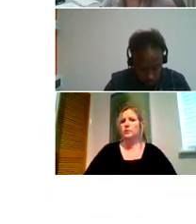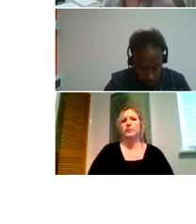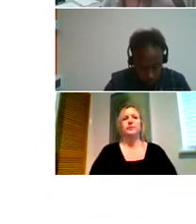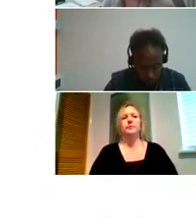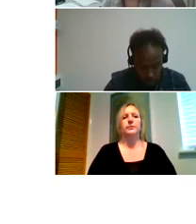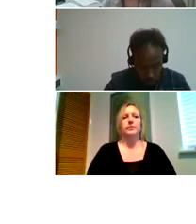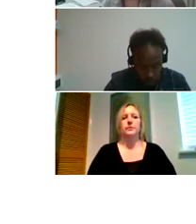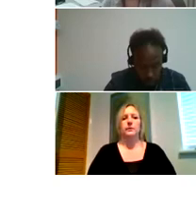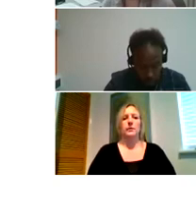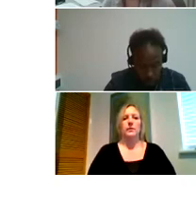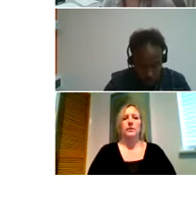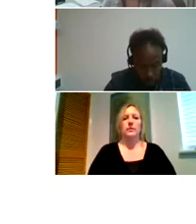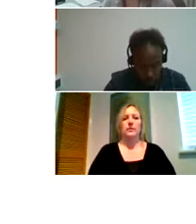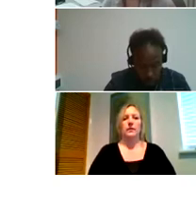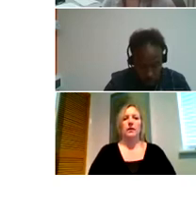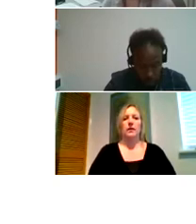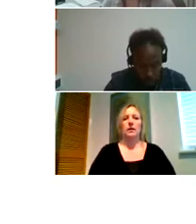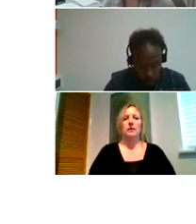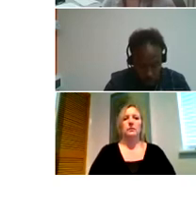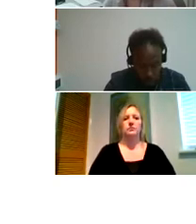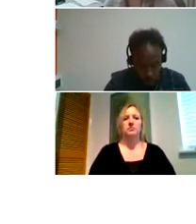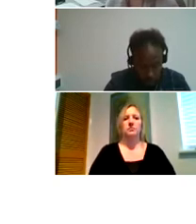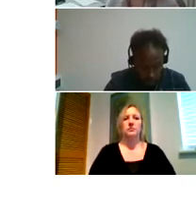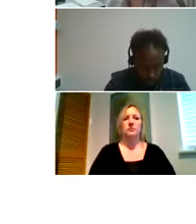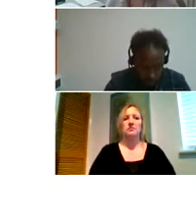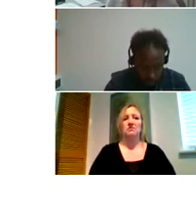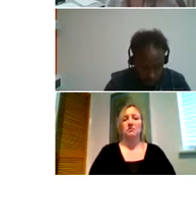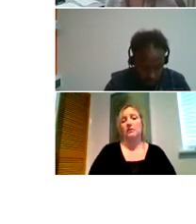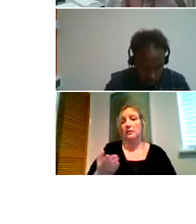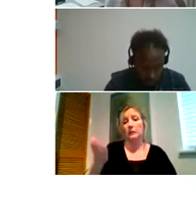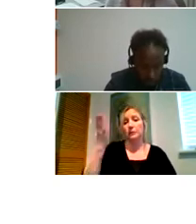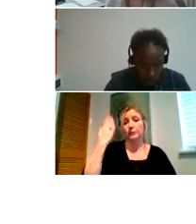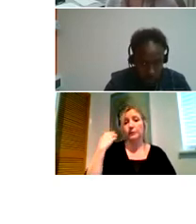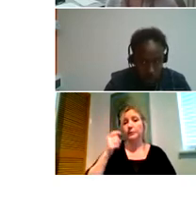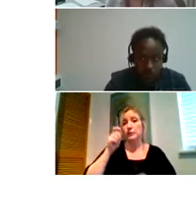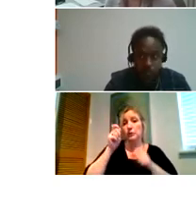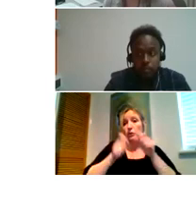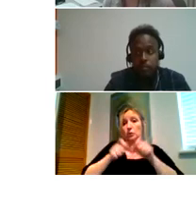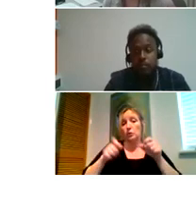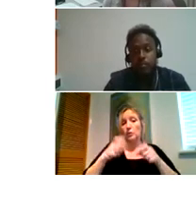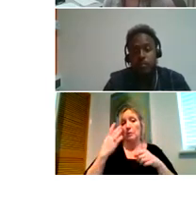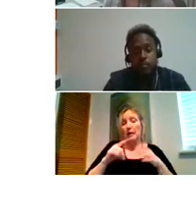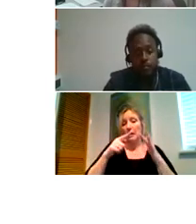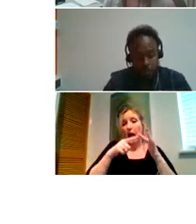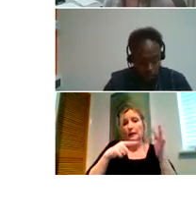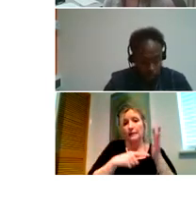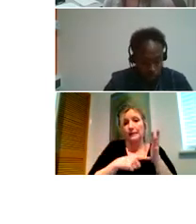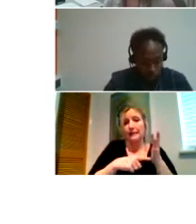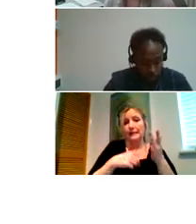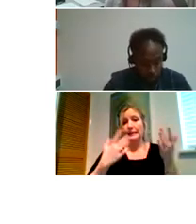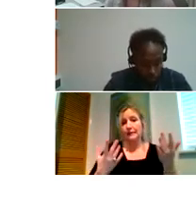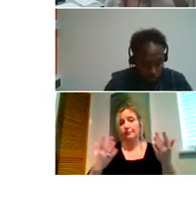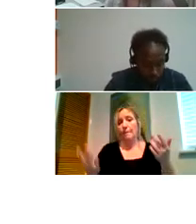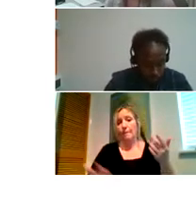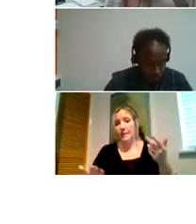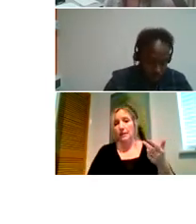choose. From experience, students have happily gone on to study IT, whether it's level one or two, business, art